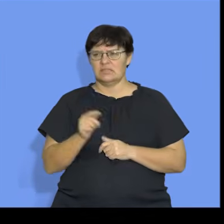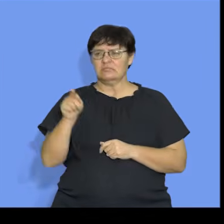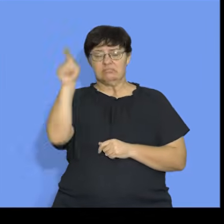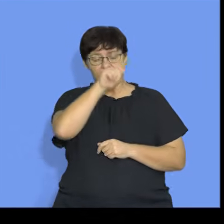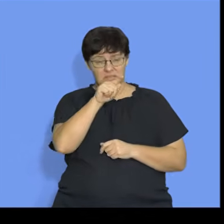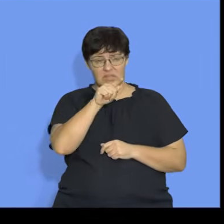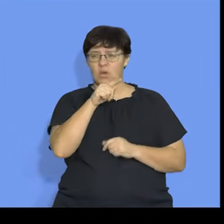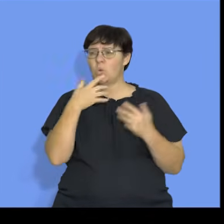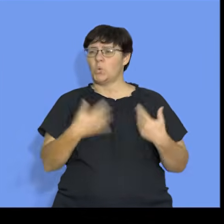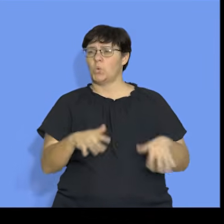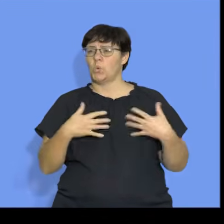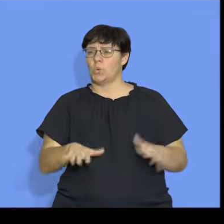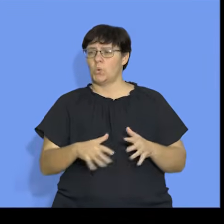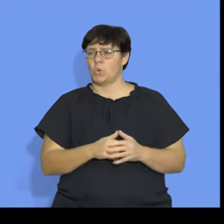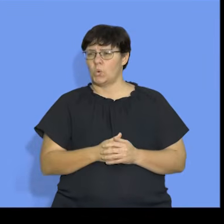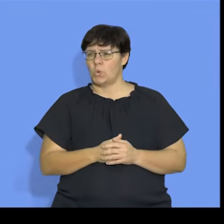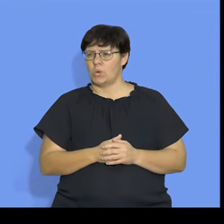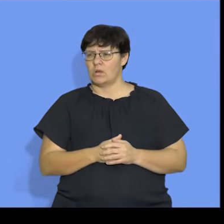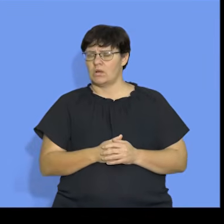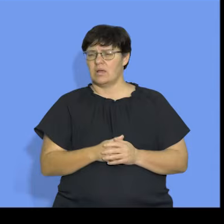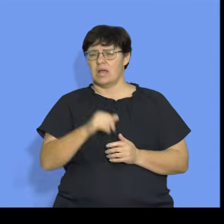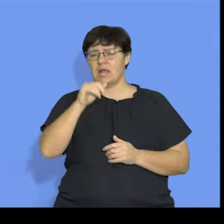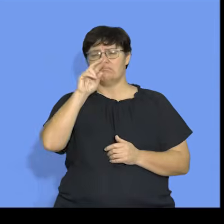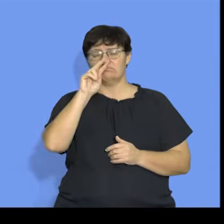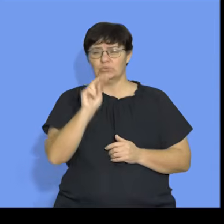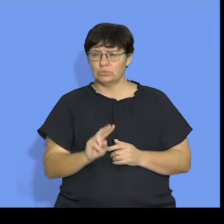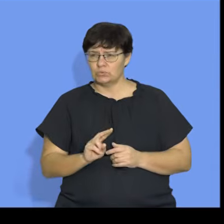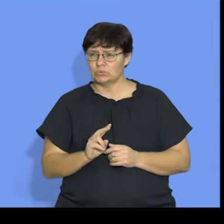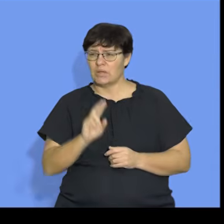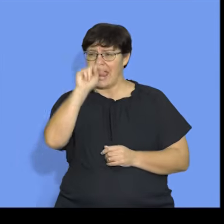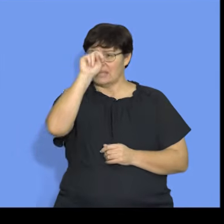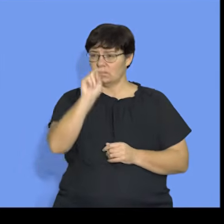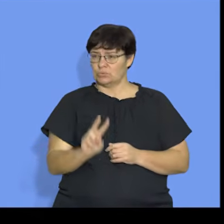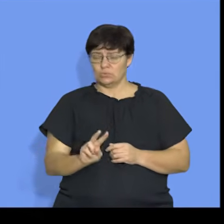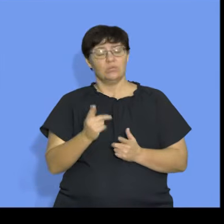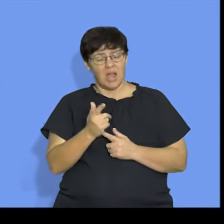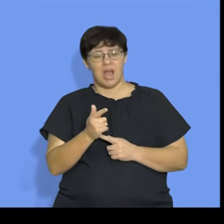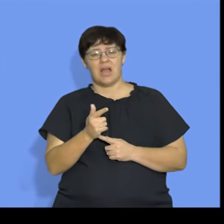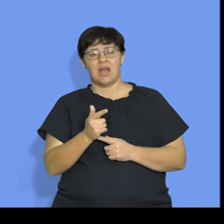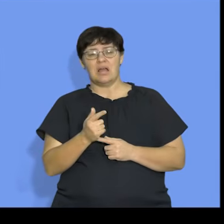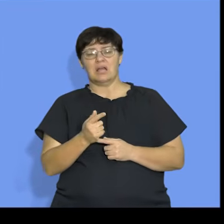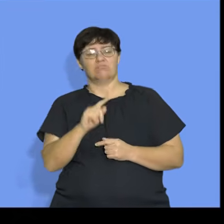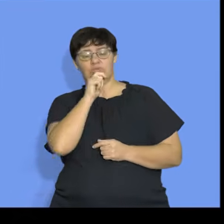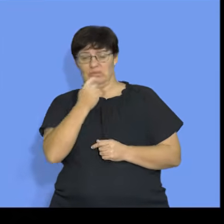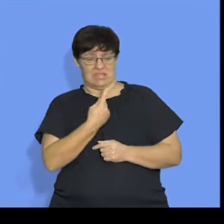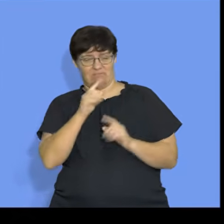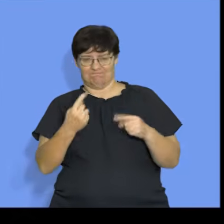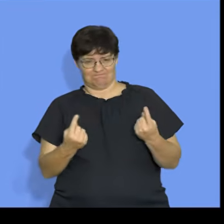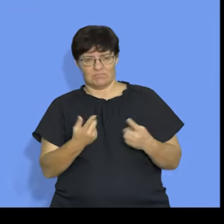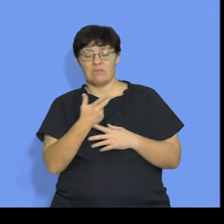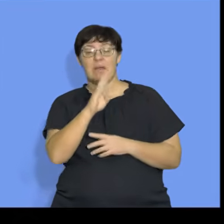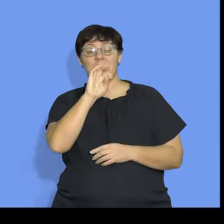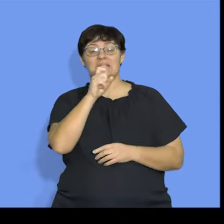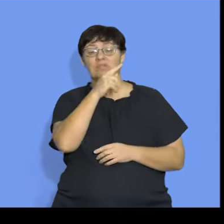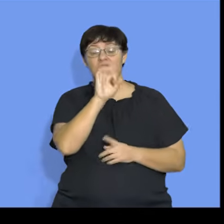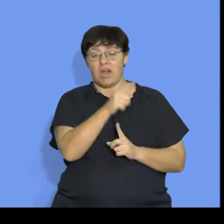so important, yet we cannot use it at all. So what do we have? We have bacteria that live in